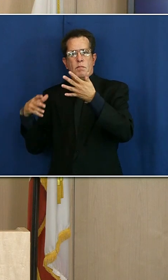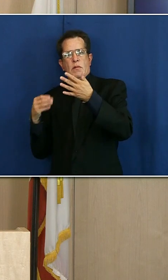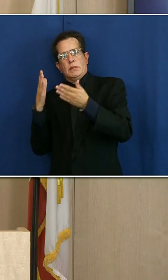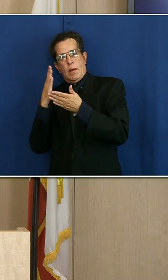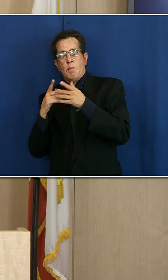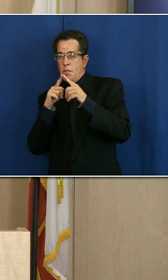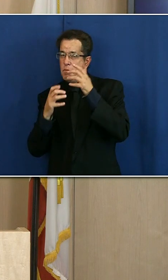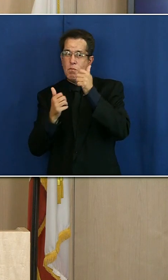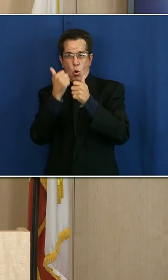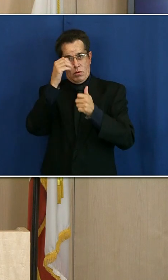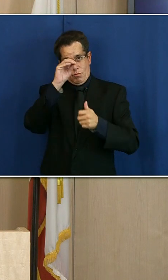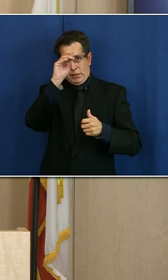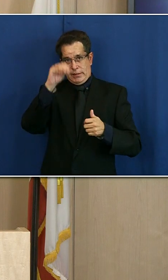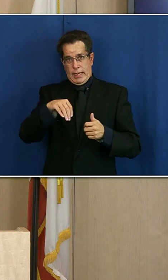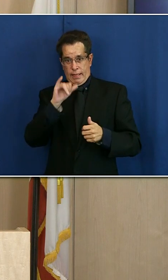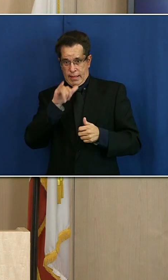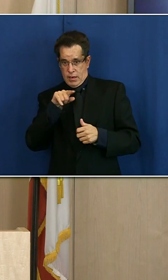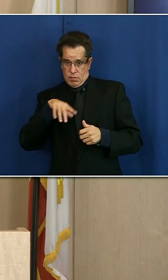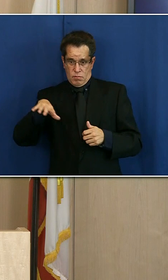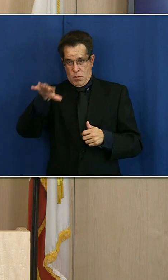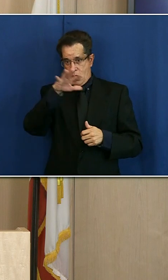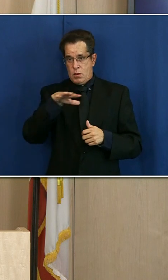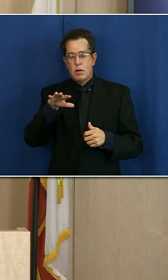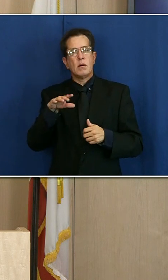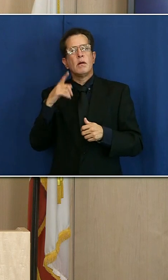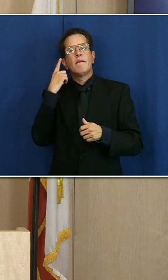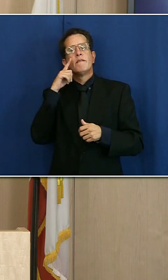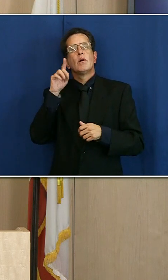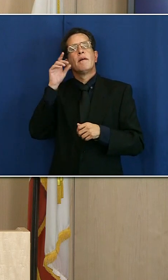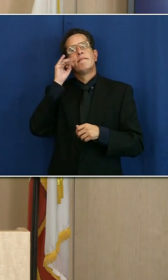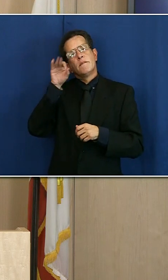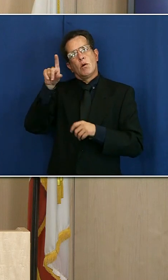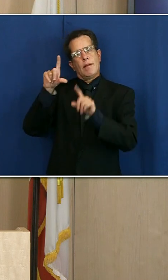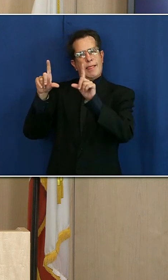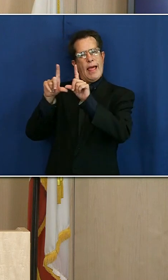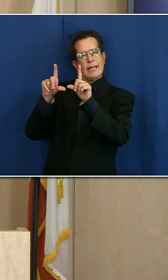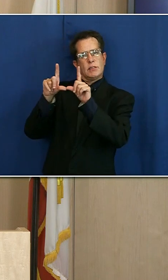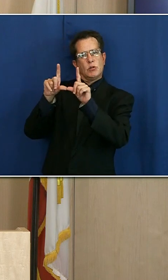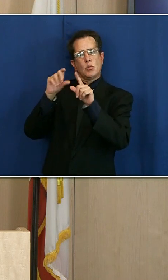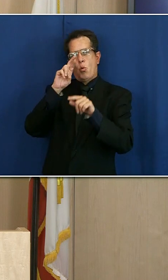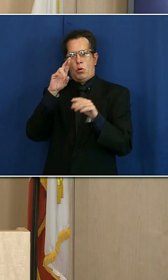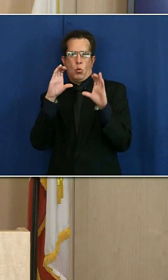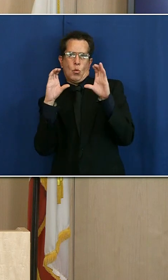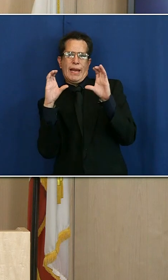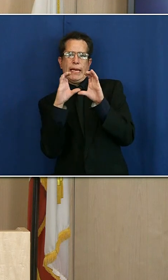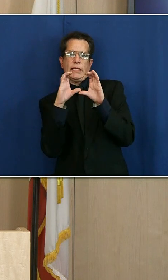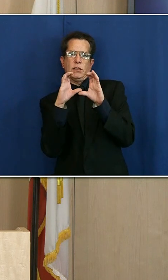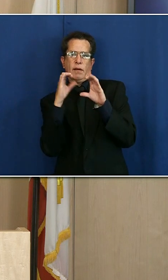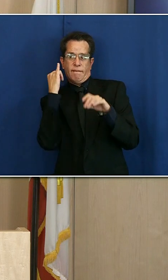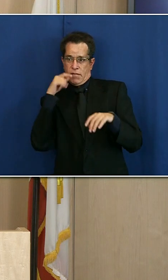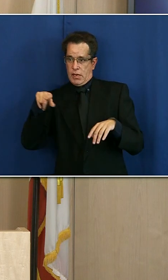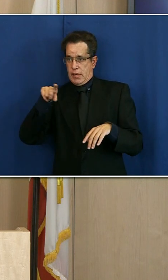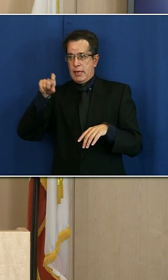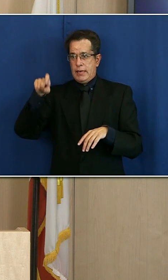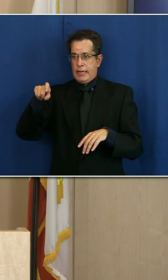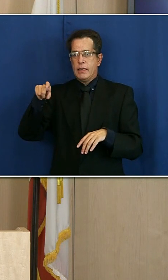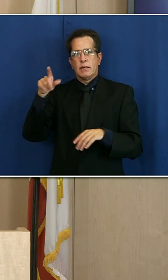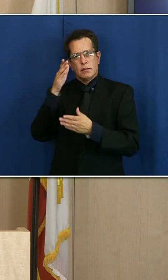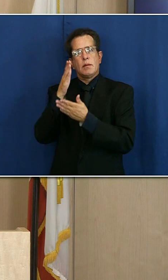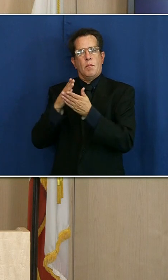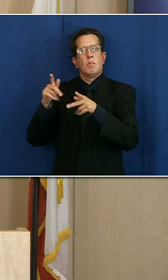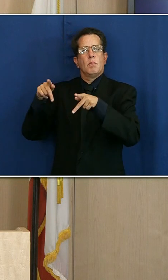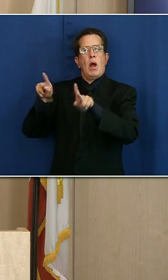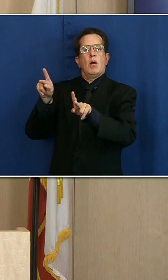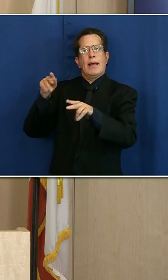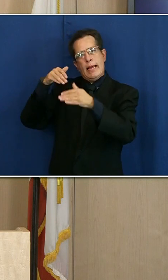vast majority of those classes, they are either for licensure or based upon accreditation needs, still need to be in person. And